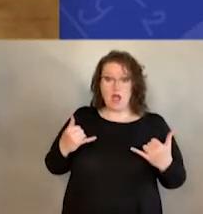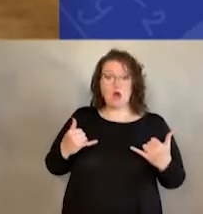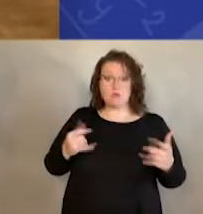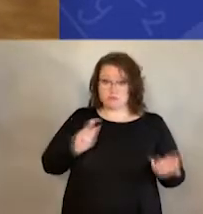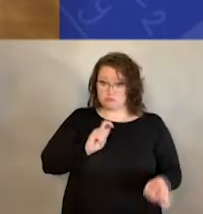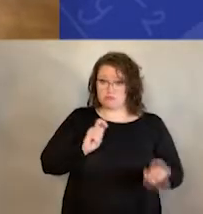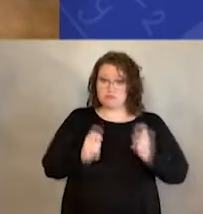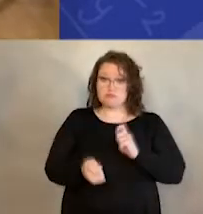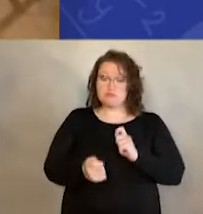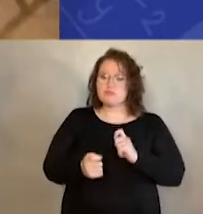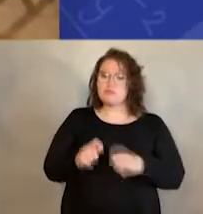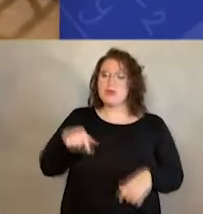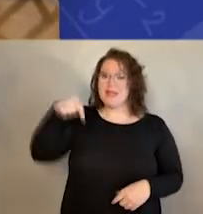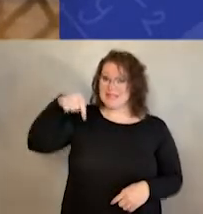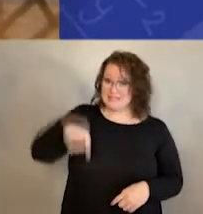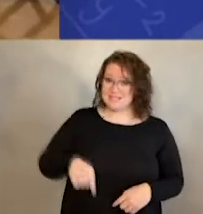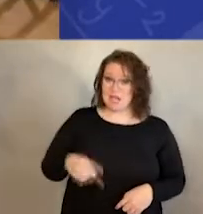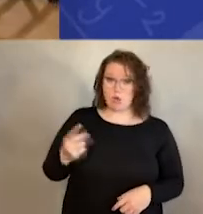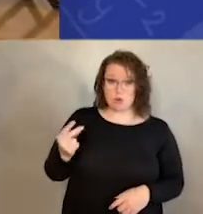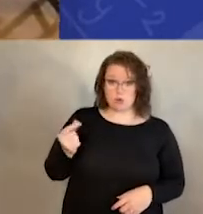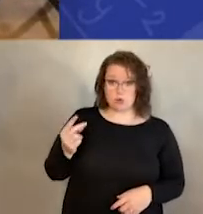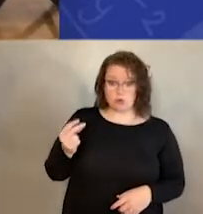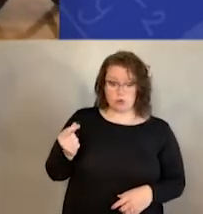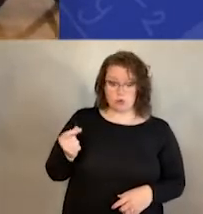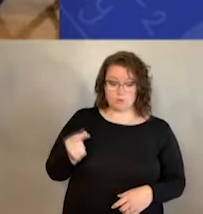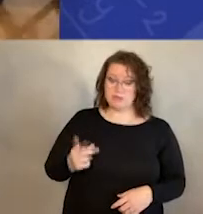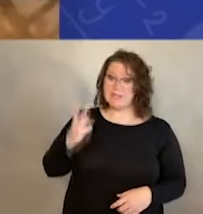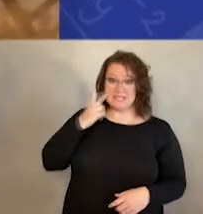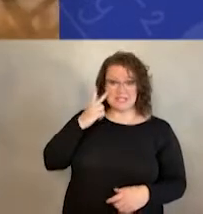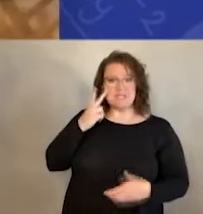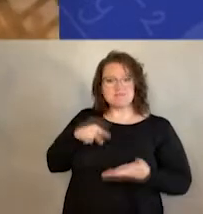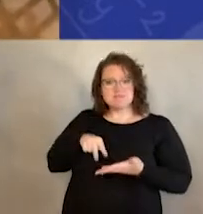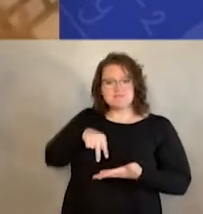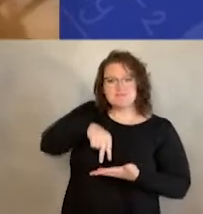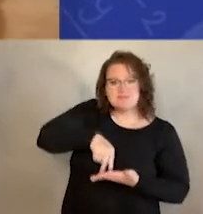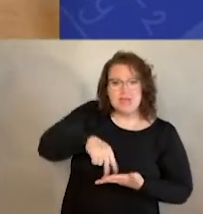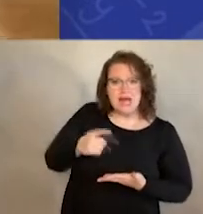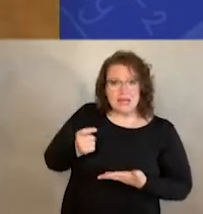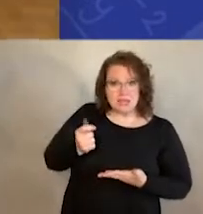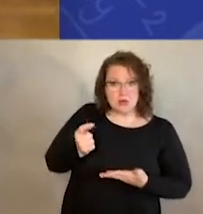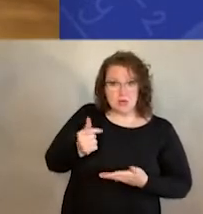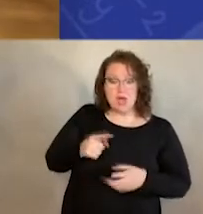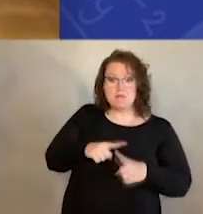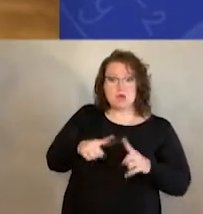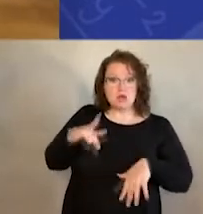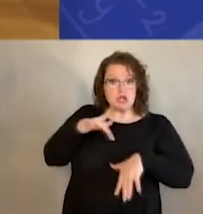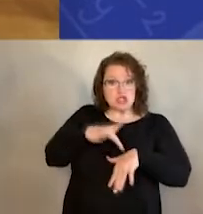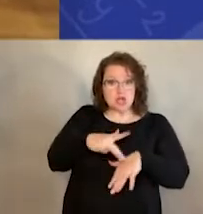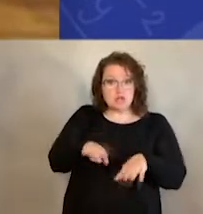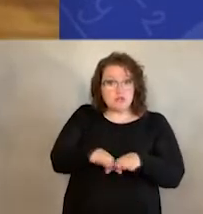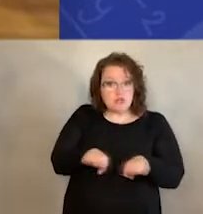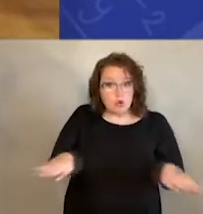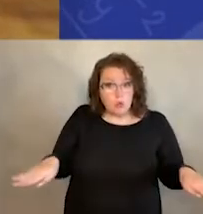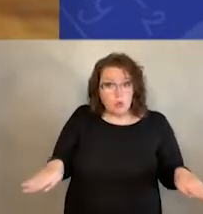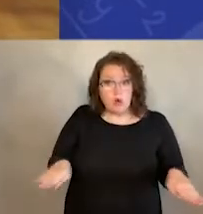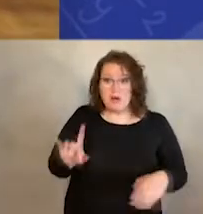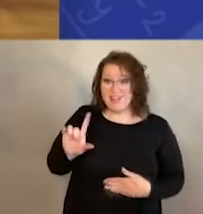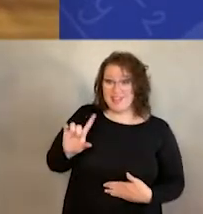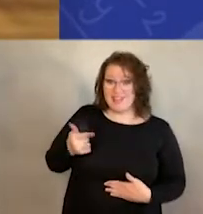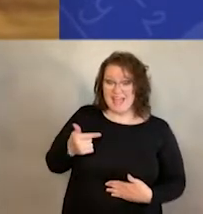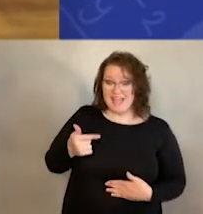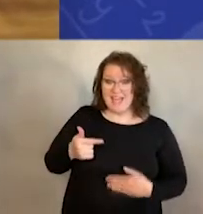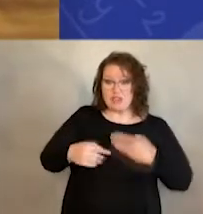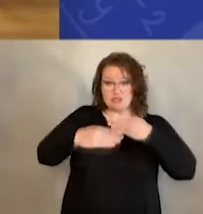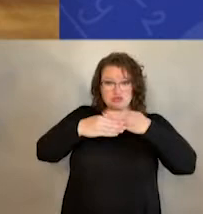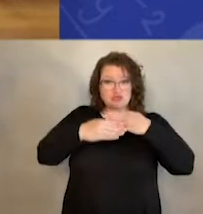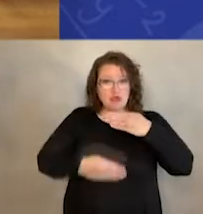here and do a modified version of downward dog. Now see, she did come off the chair, but she's just touching the floor, trying to keep her